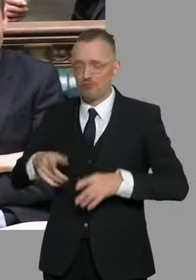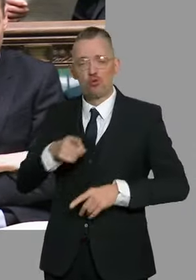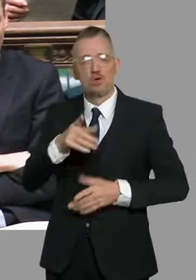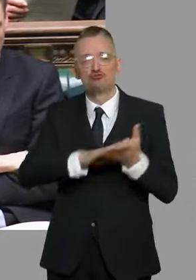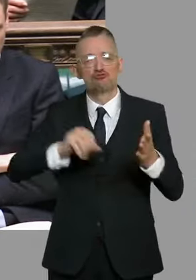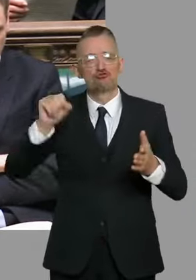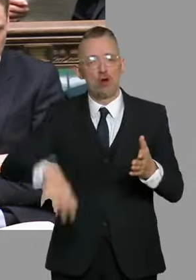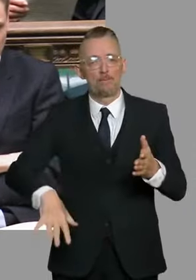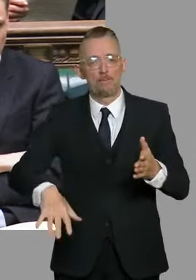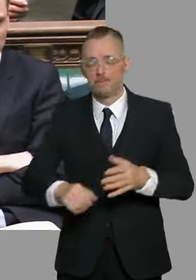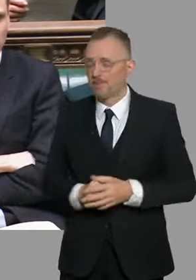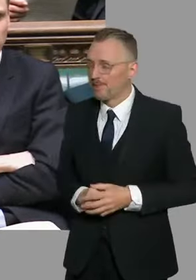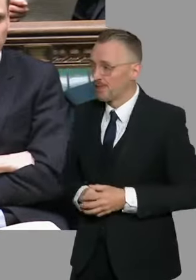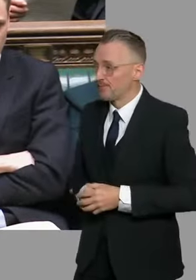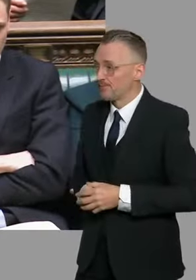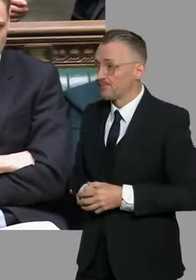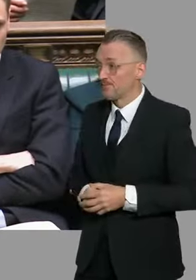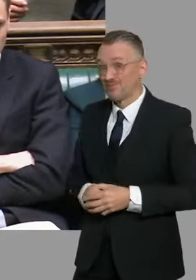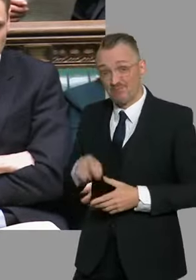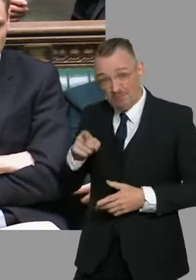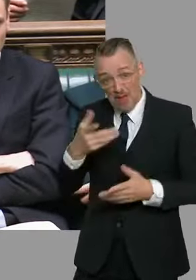small boat arrivals